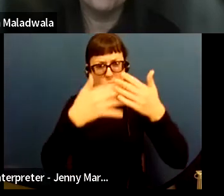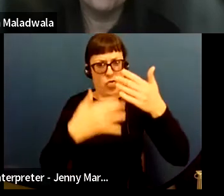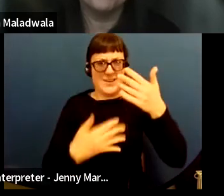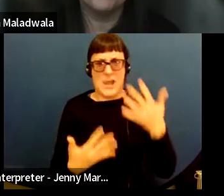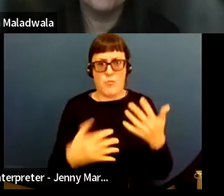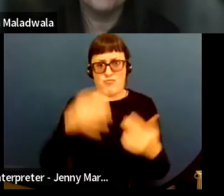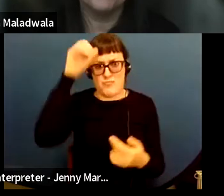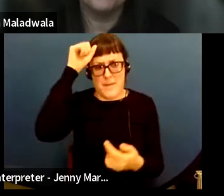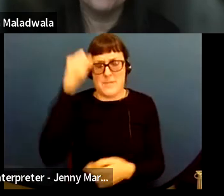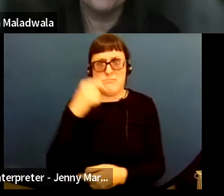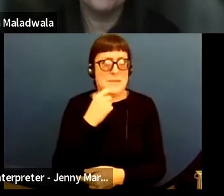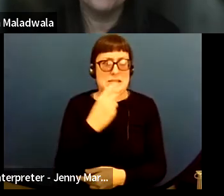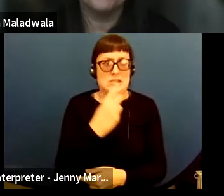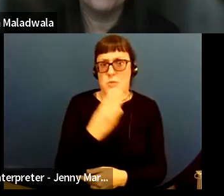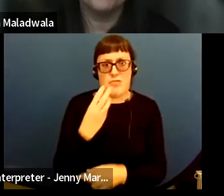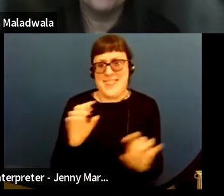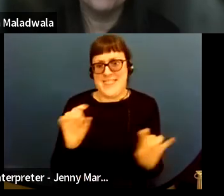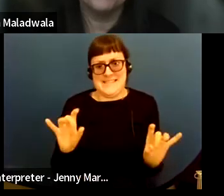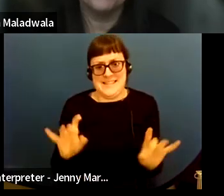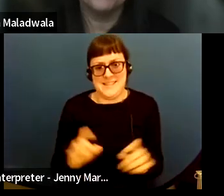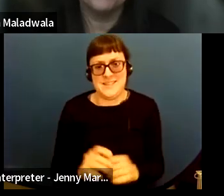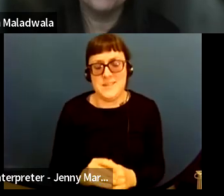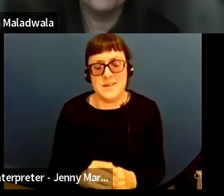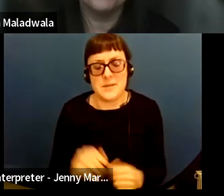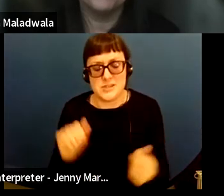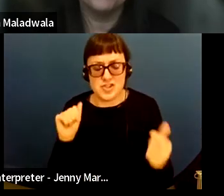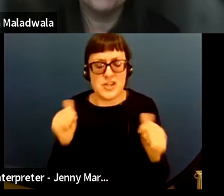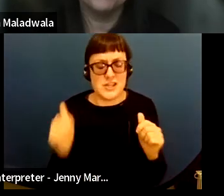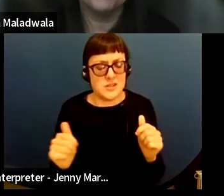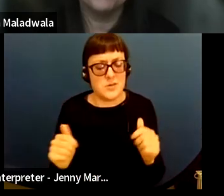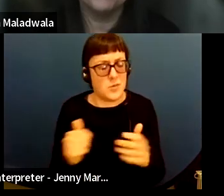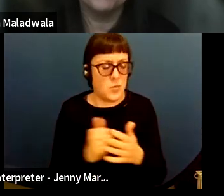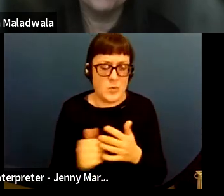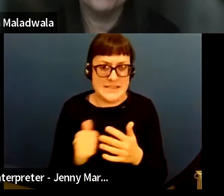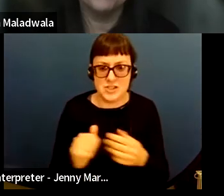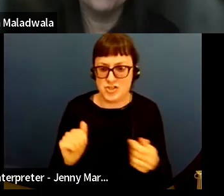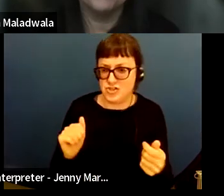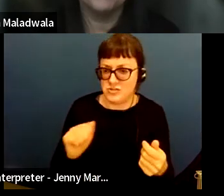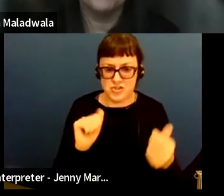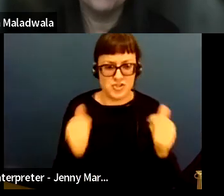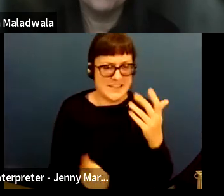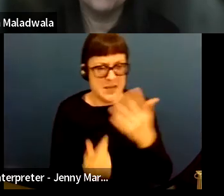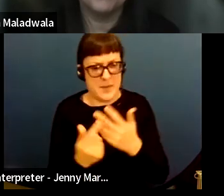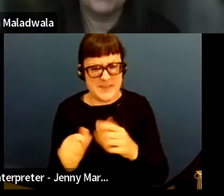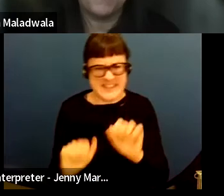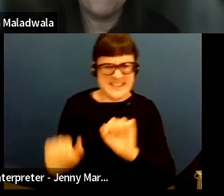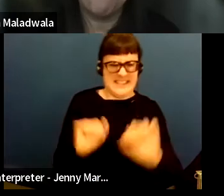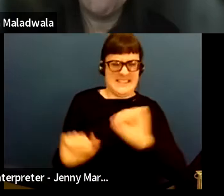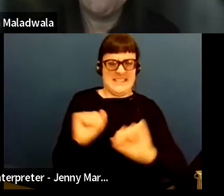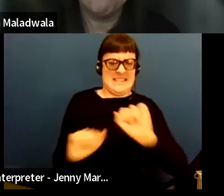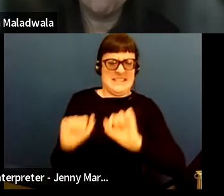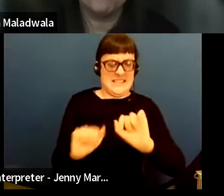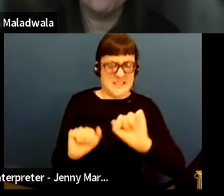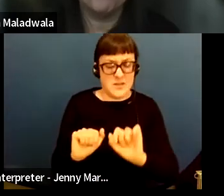3 off the top of my head. So I think there is a change, and there's always resistance to change. And whenever there's resistance to change, we should have honest and